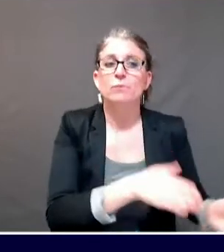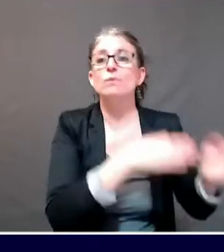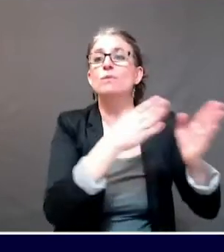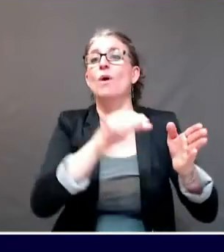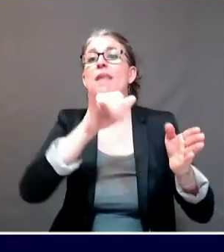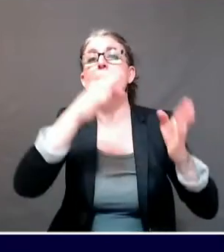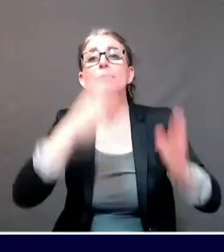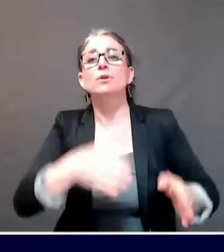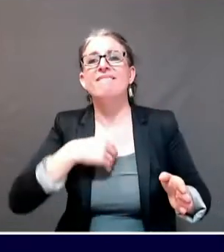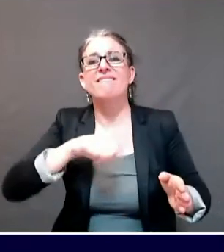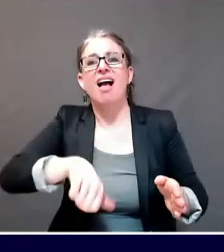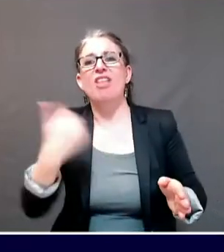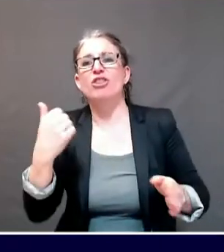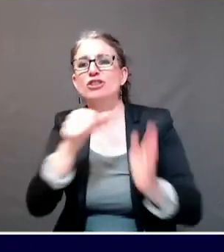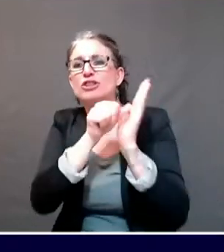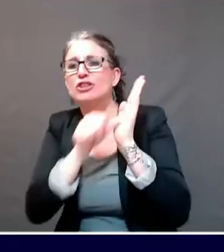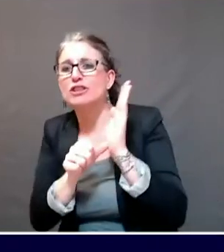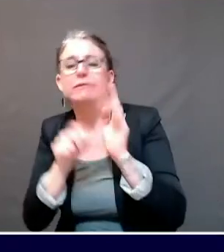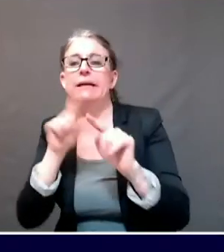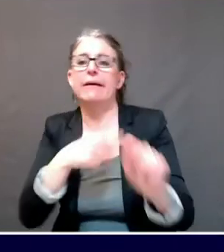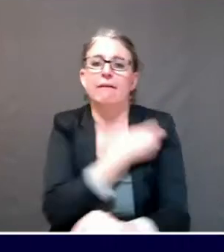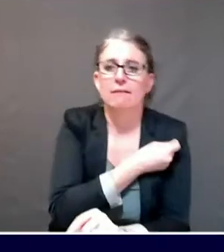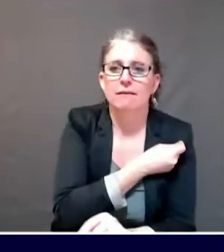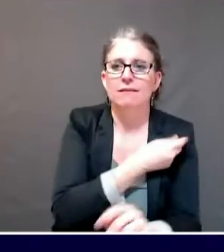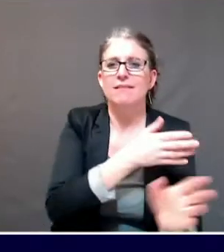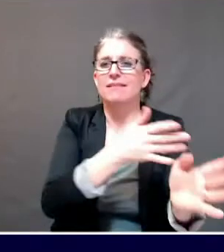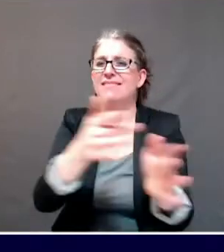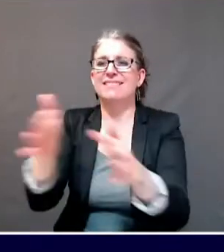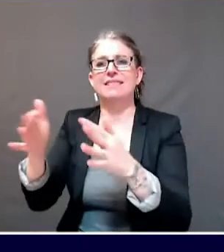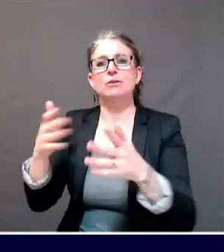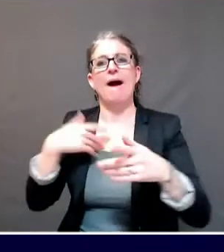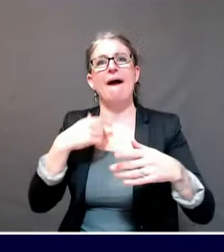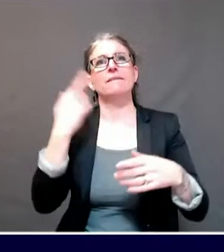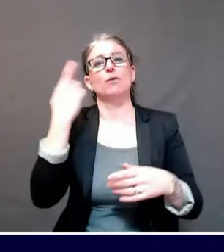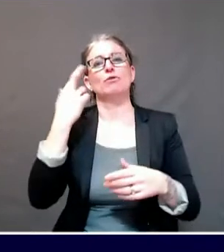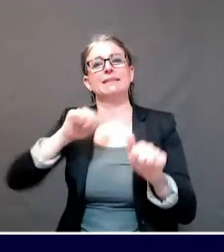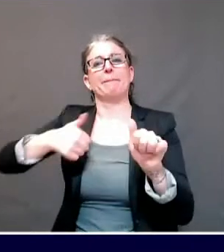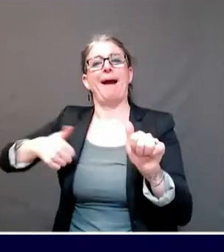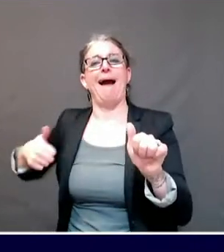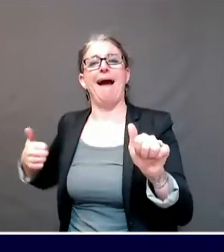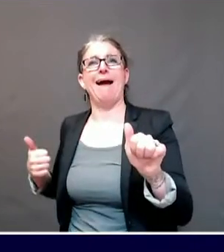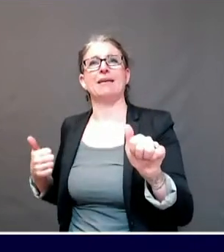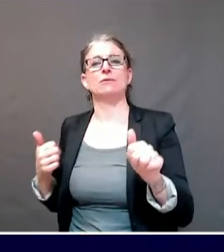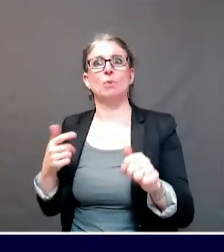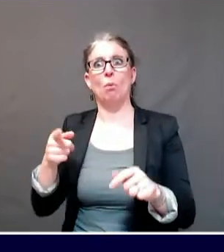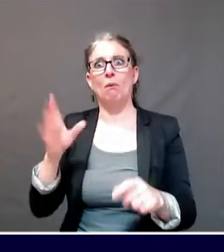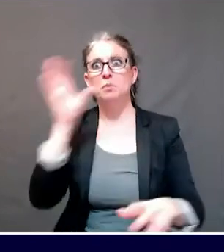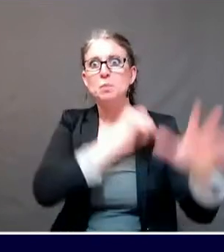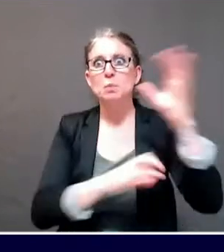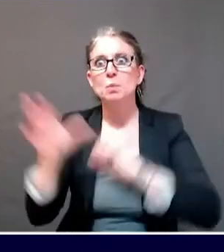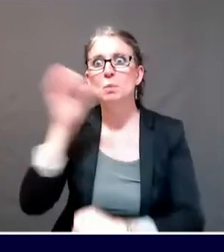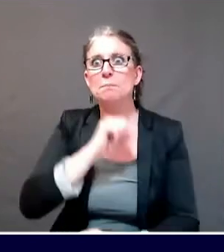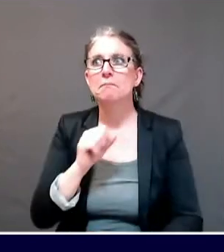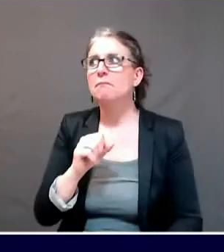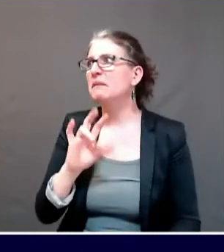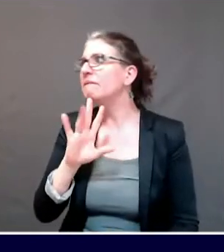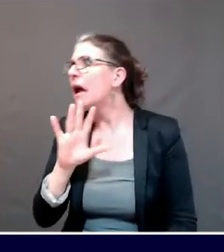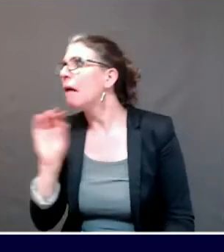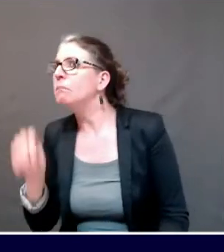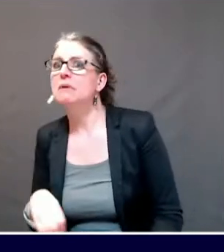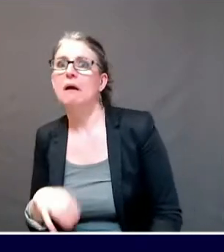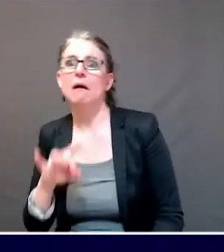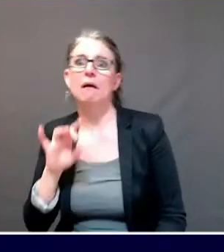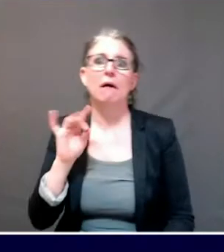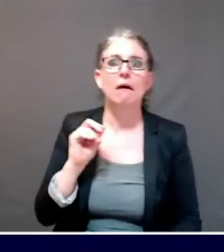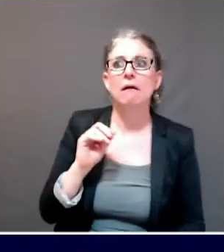hospital has been where it's needed to be or whether it's got room to grow, because hospitals are still continuing to work their way through all of their